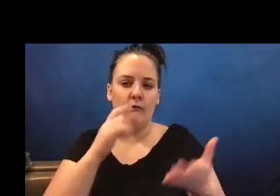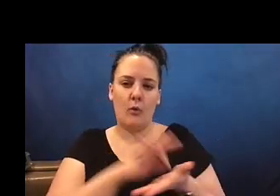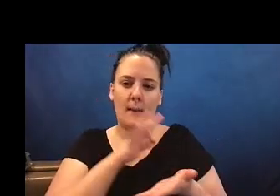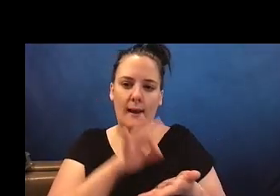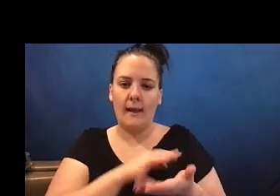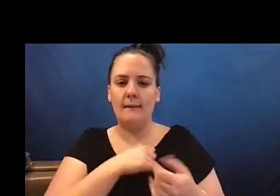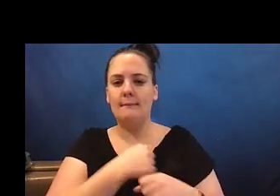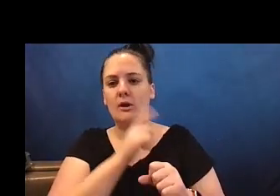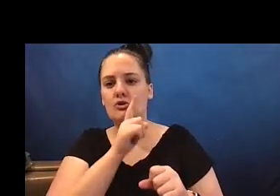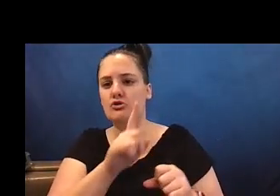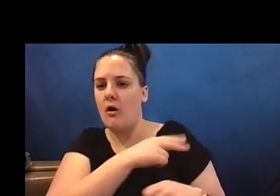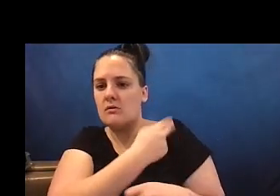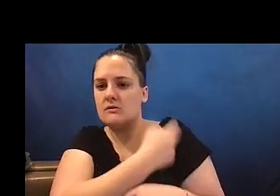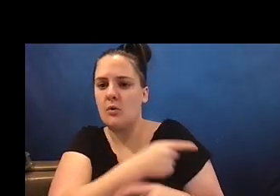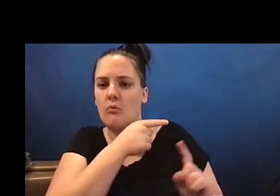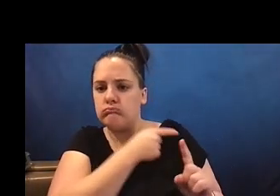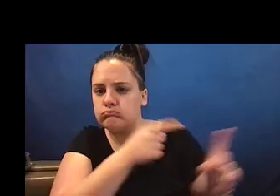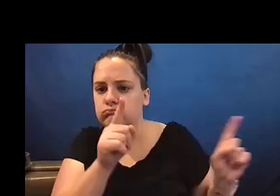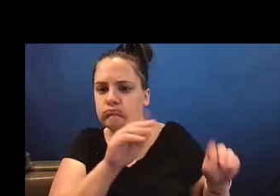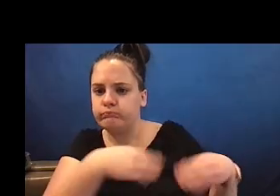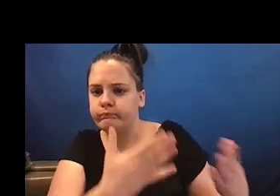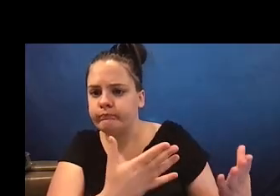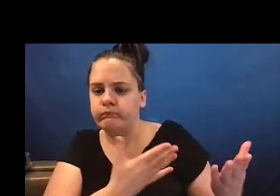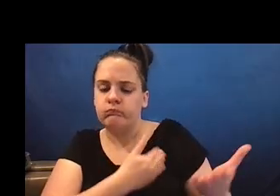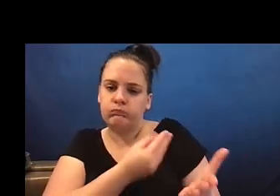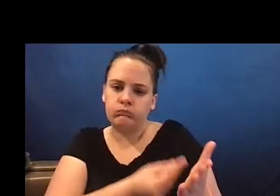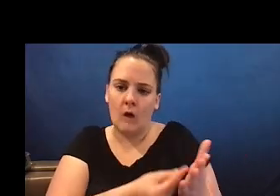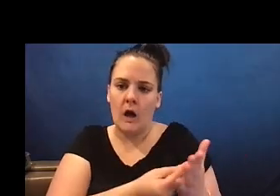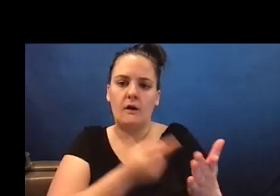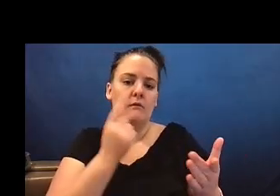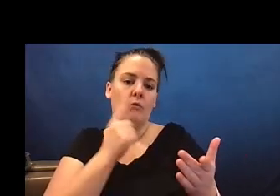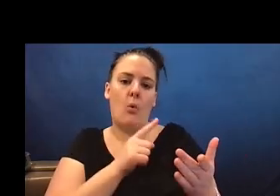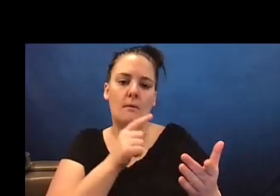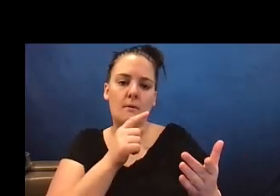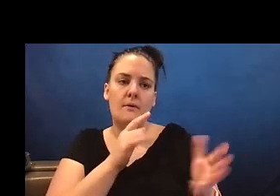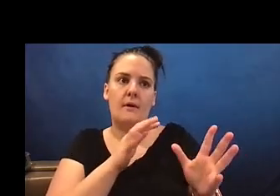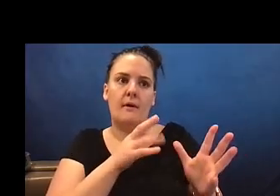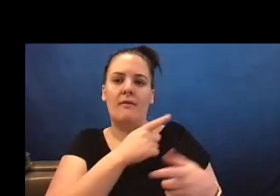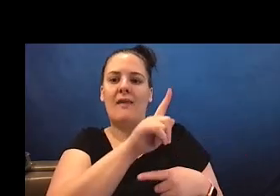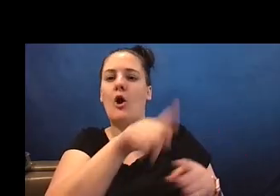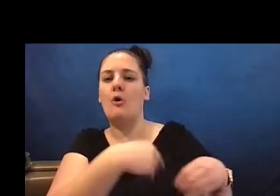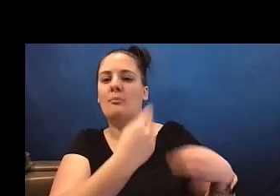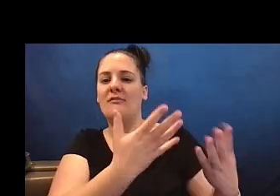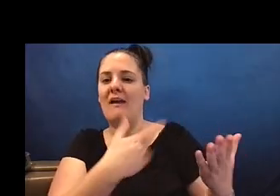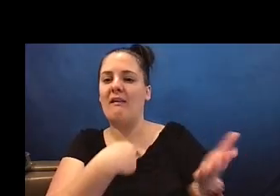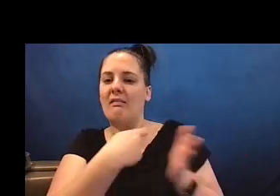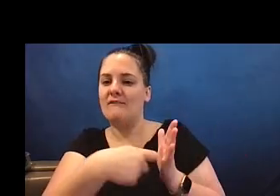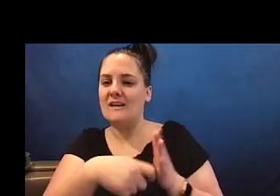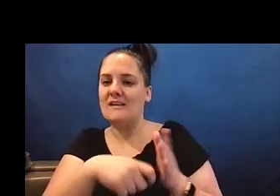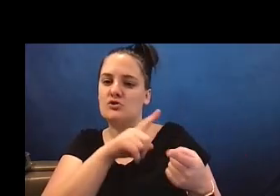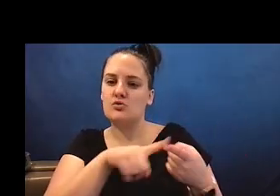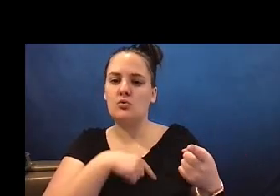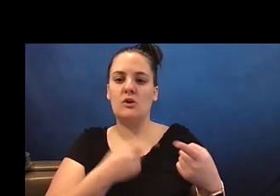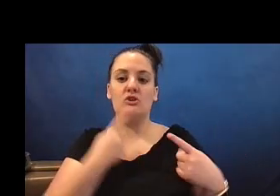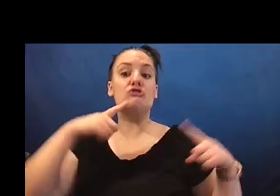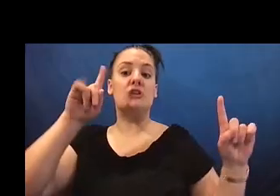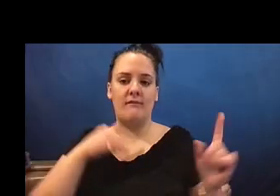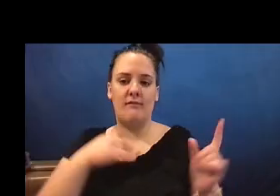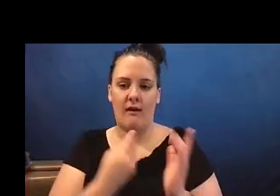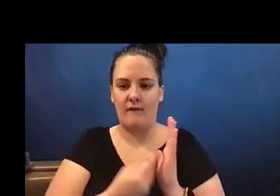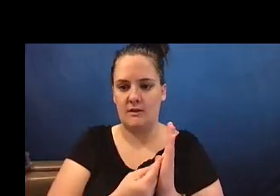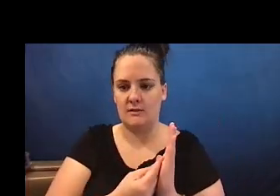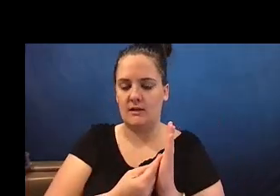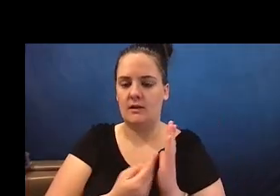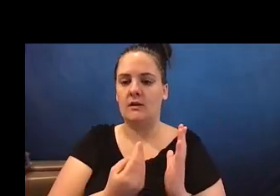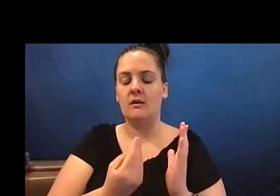that the hospitals are supported through this, that are providing the fees to achieve this funding?